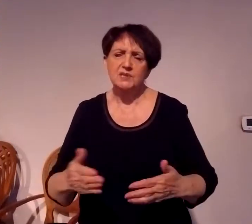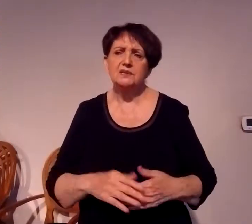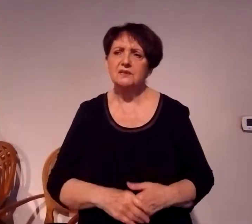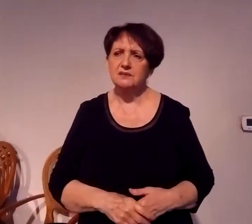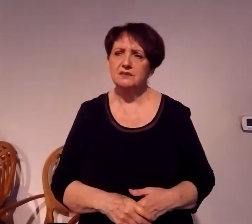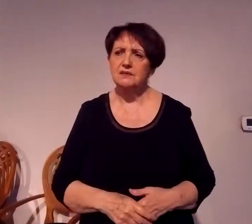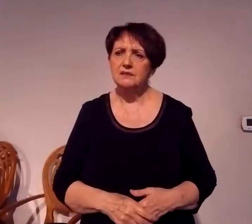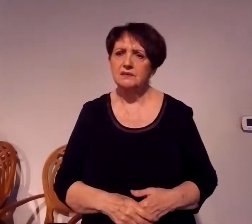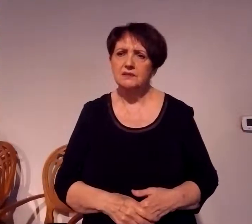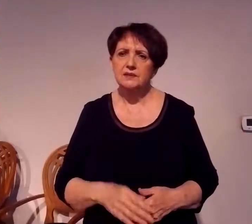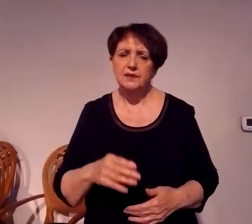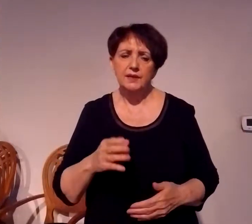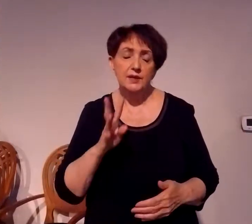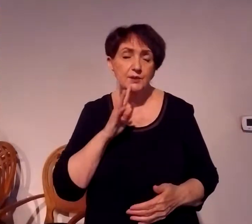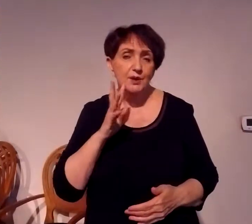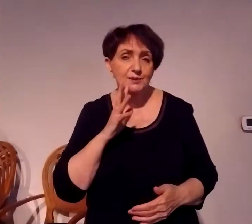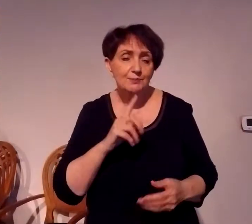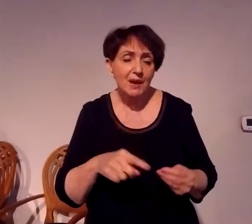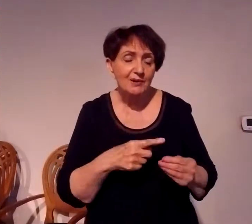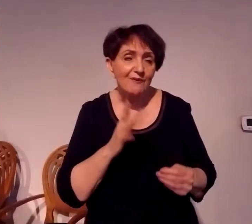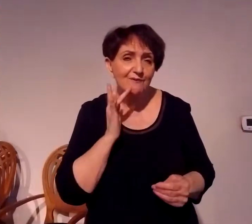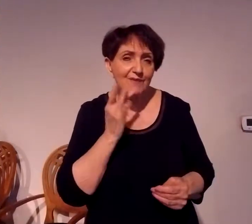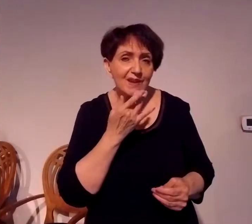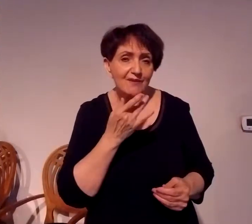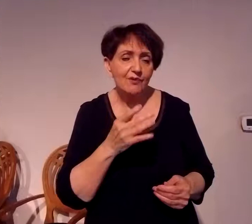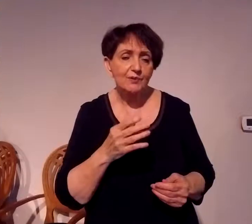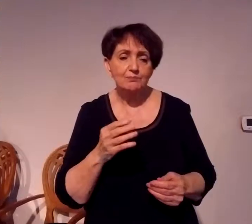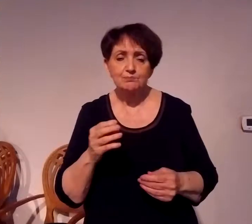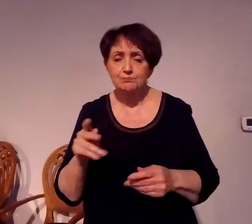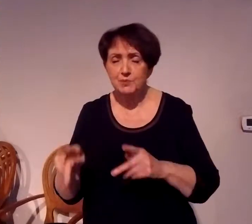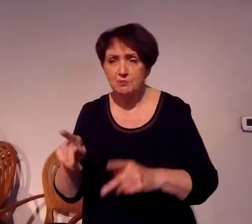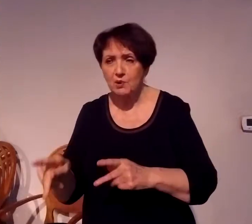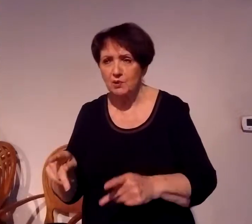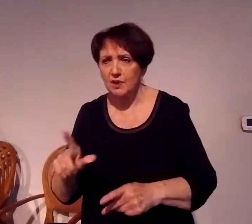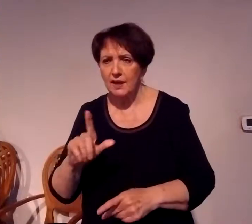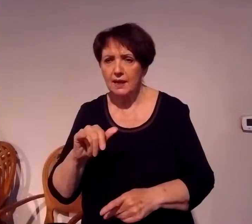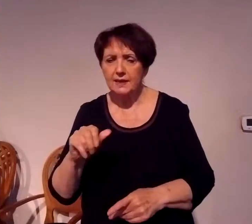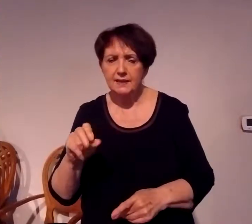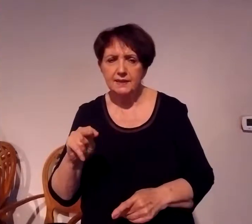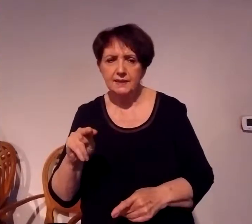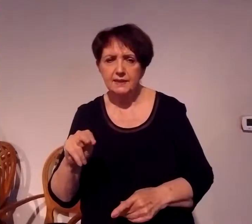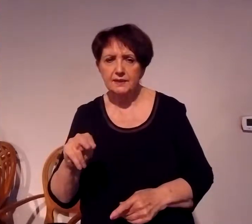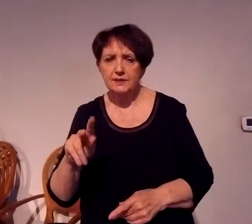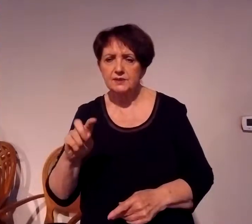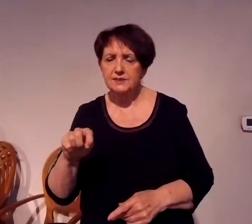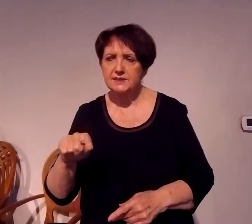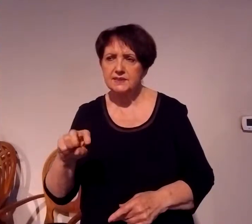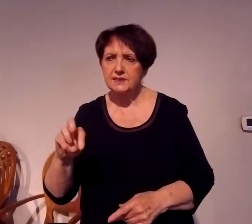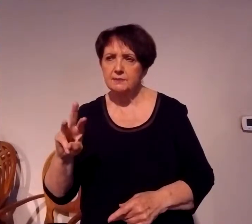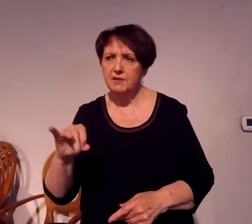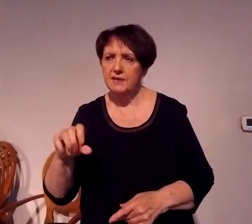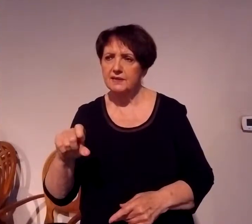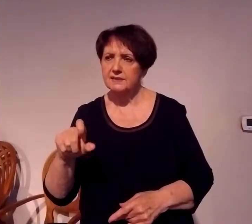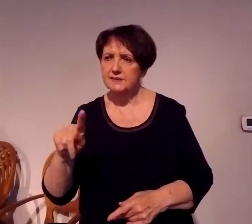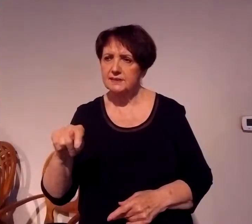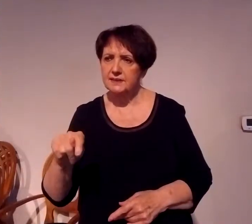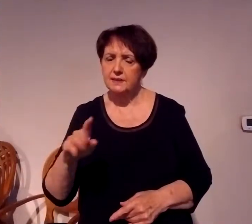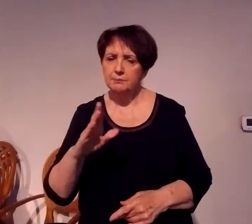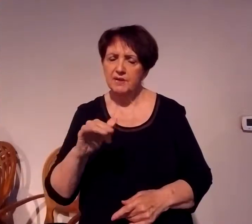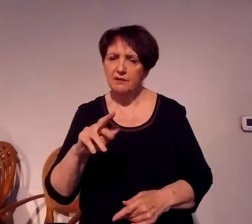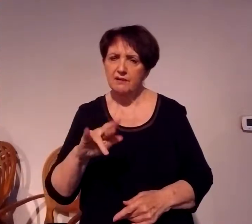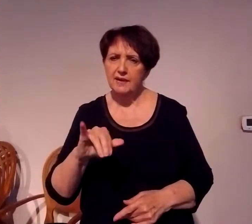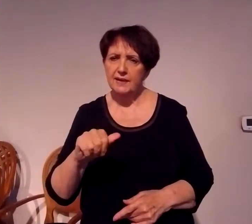all our favorite people, Lynn Twist, Lynn McTaggart, Brian Swim,